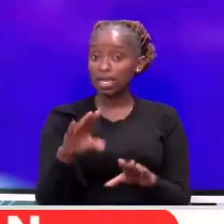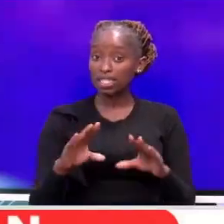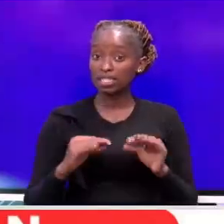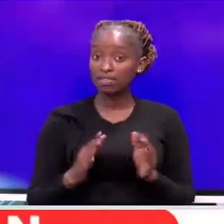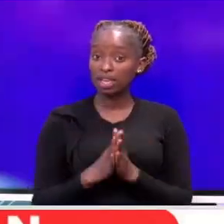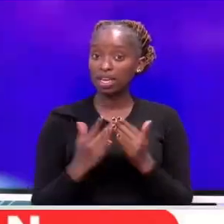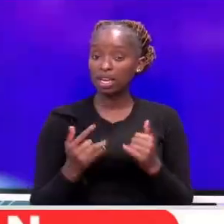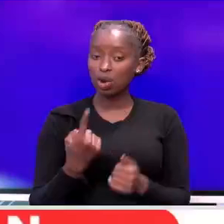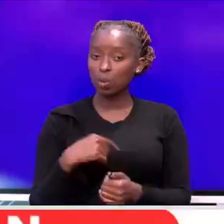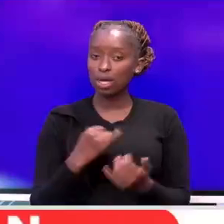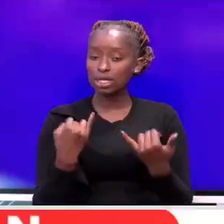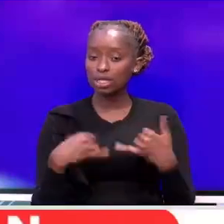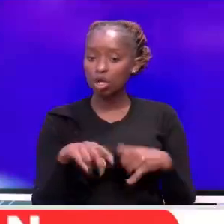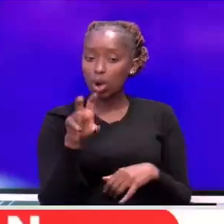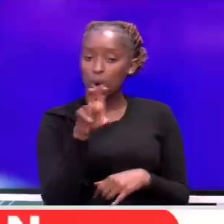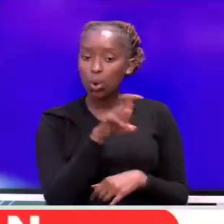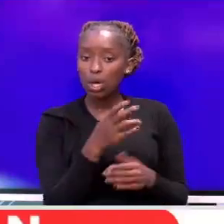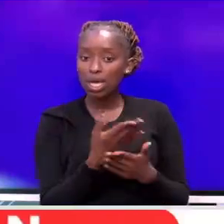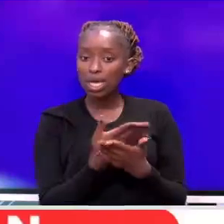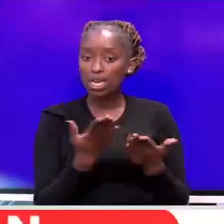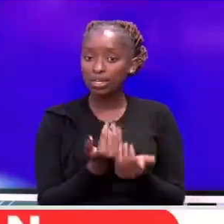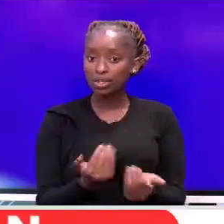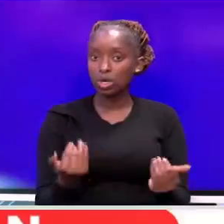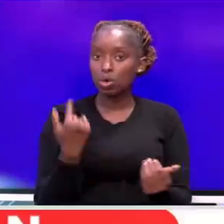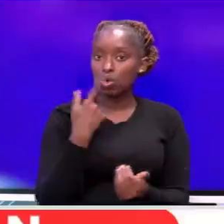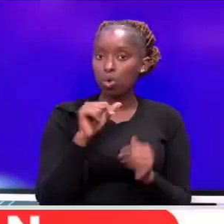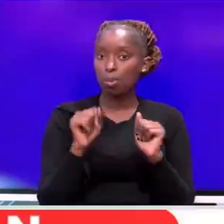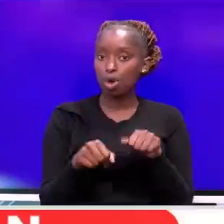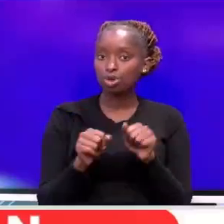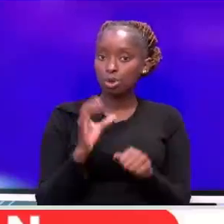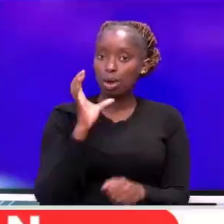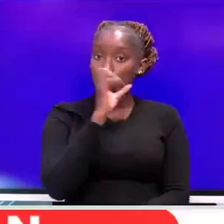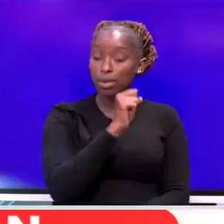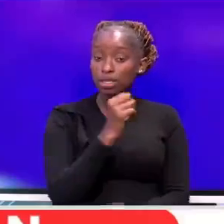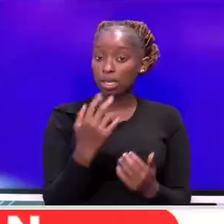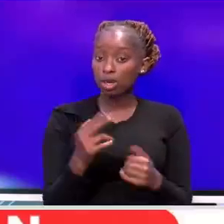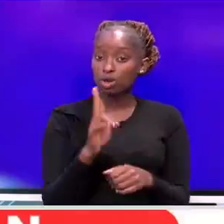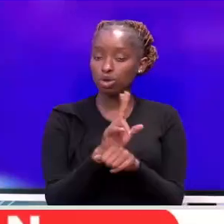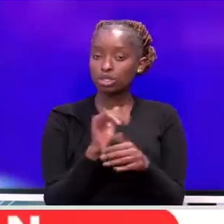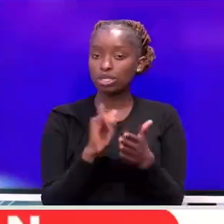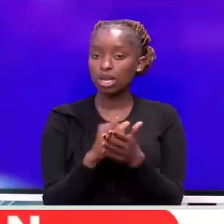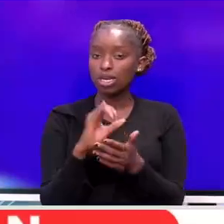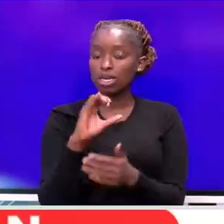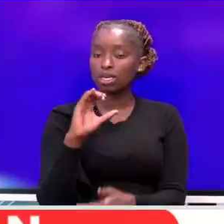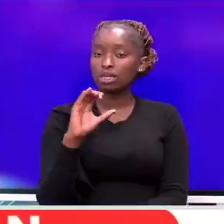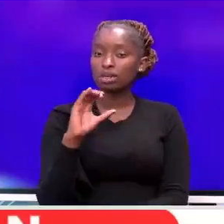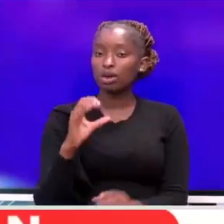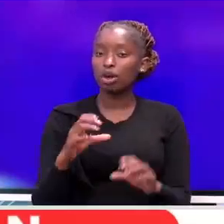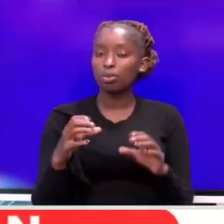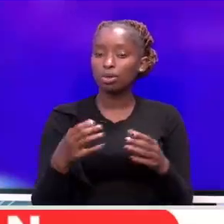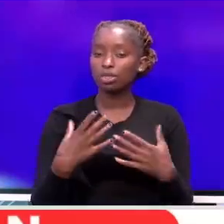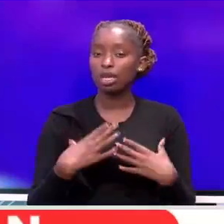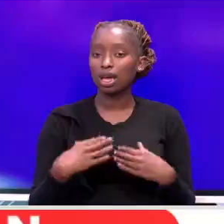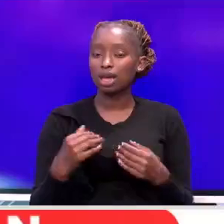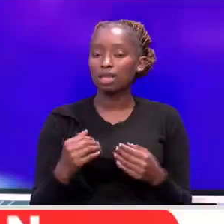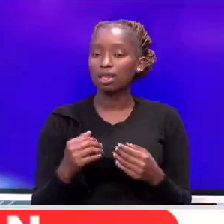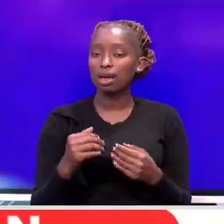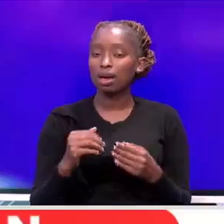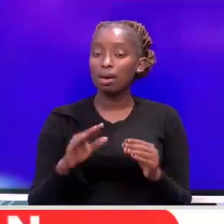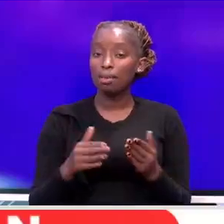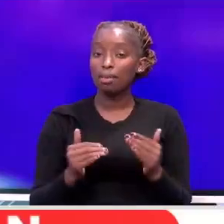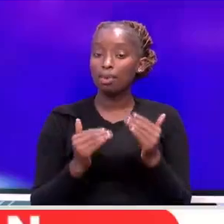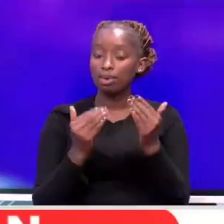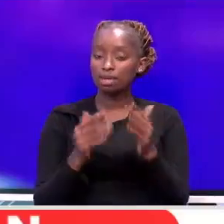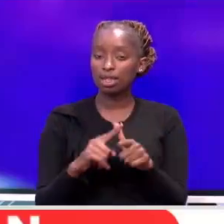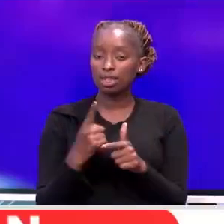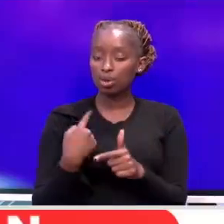we are tracing the children who might have missed. So we are using the community health promoters, and we have also talked to facilities.